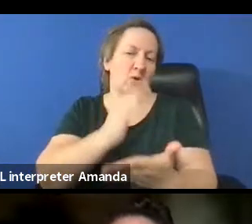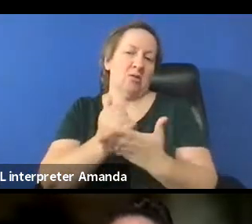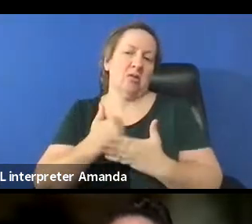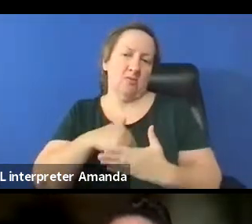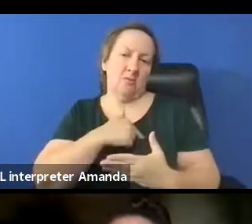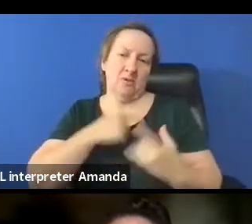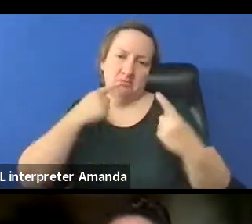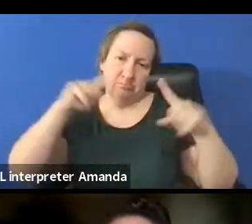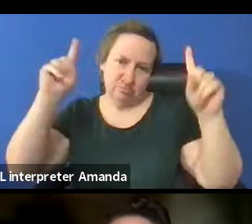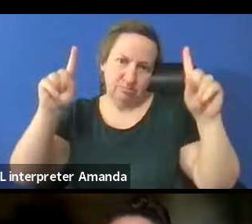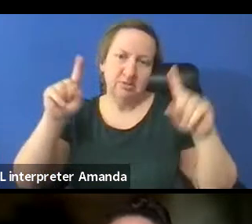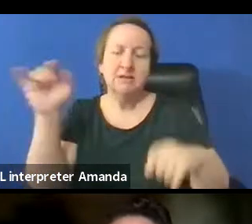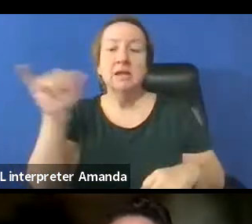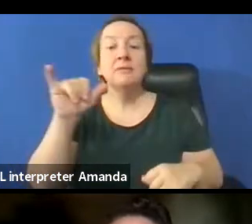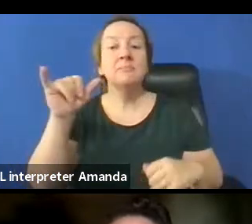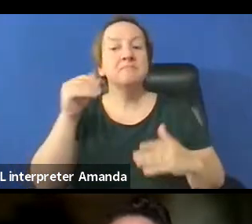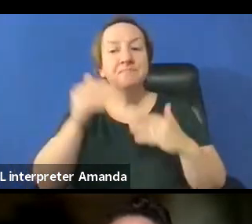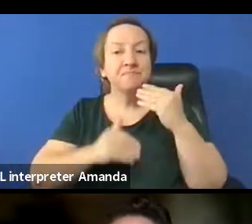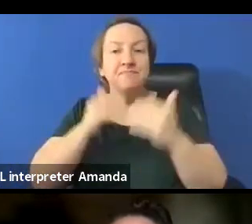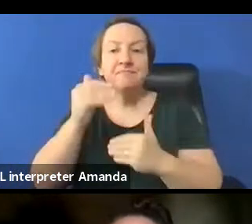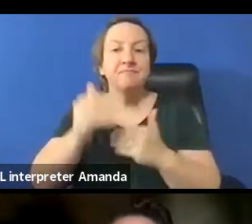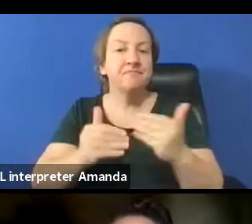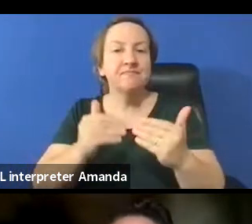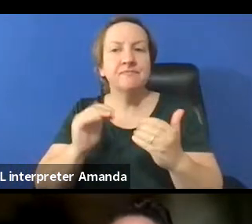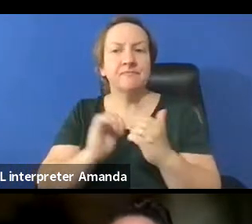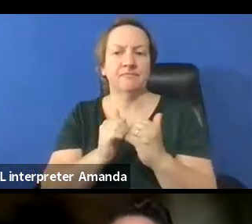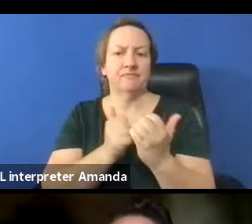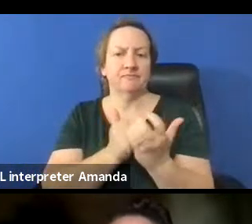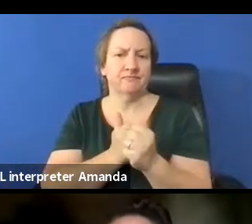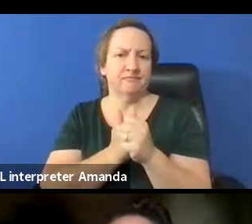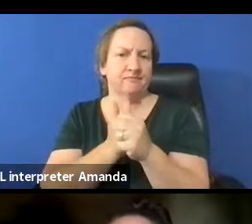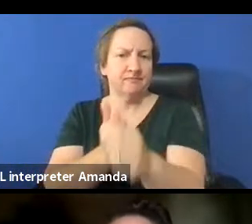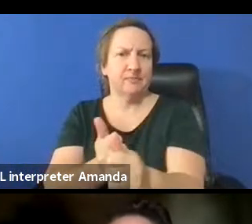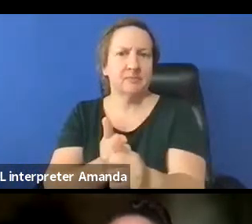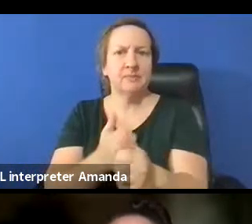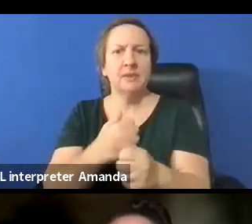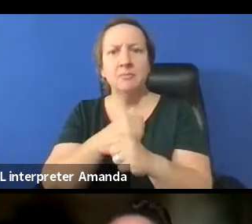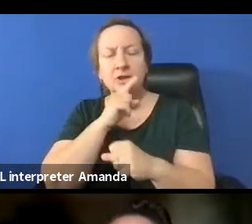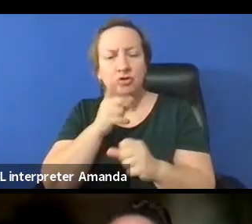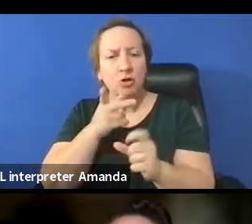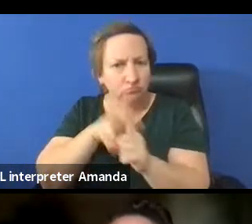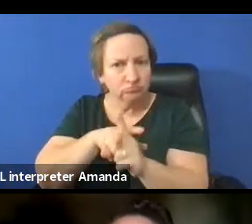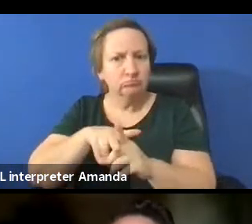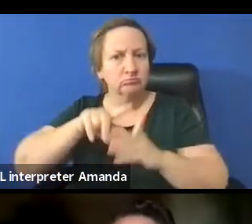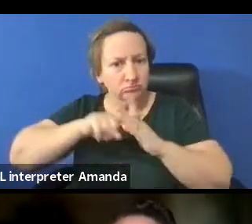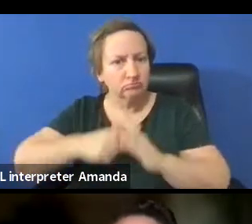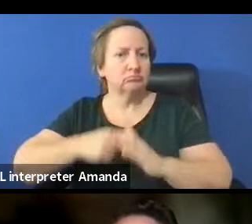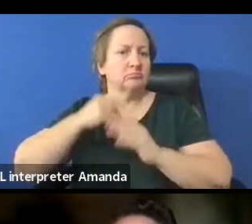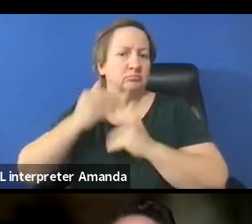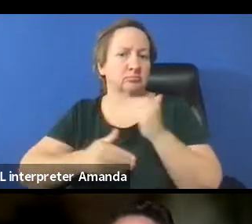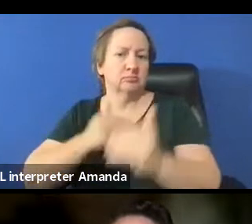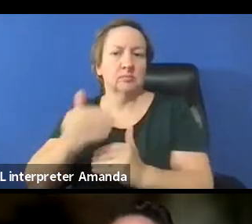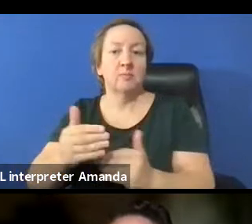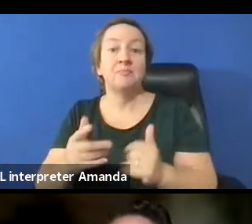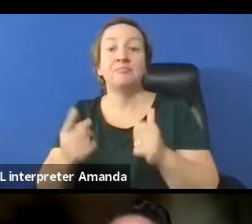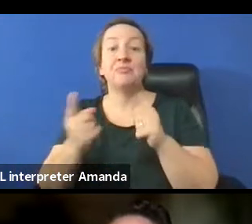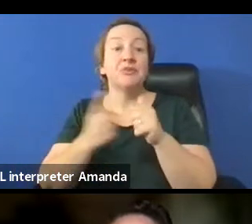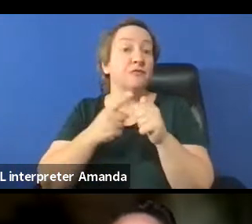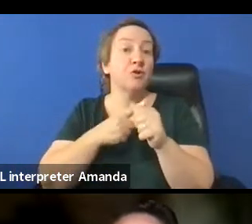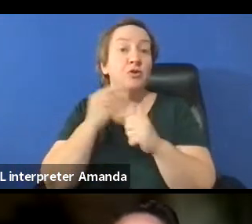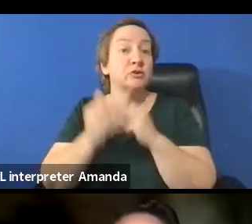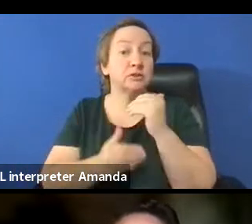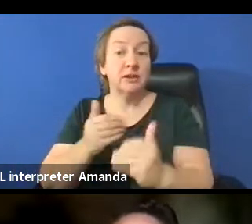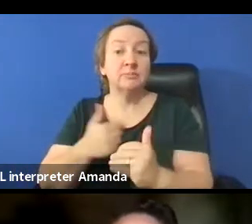there, along with the steps that are going to be needed in order to make sure that the implementation is effective. So one of the first steps that I